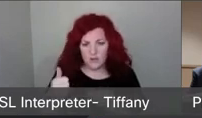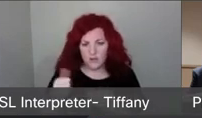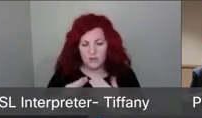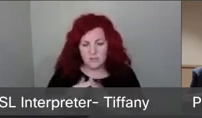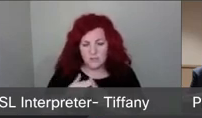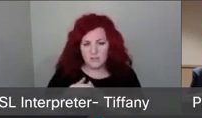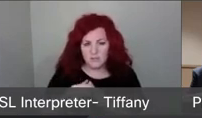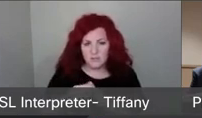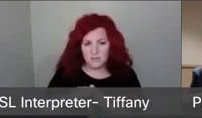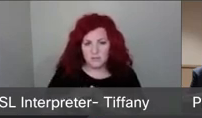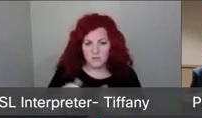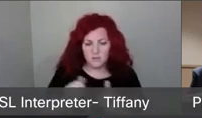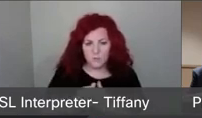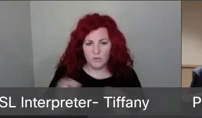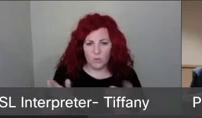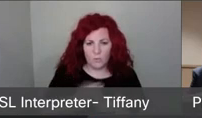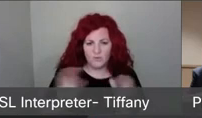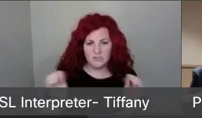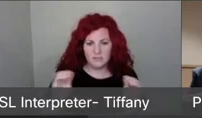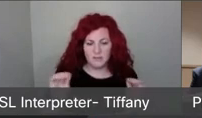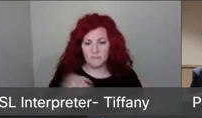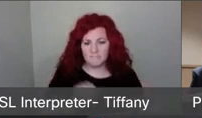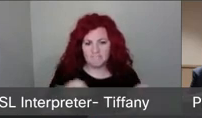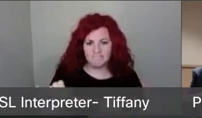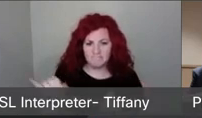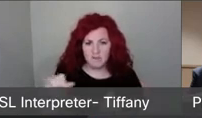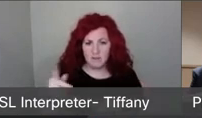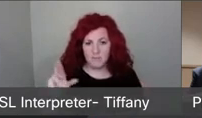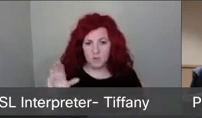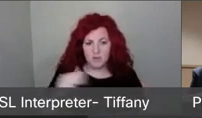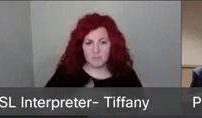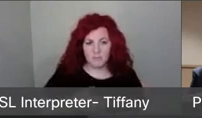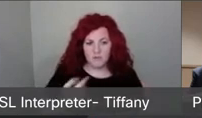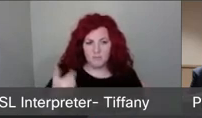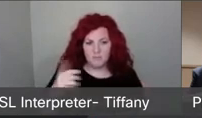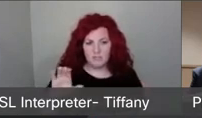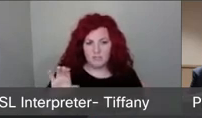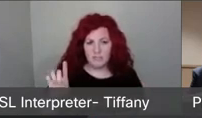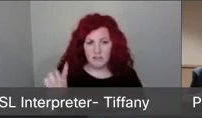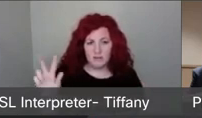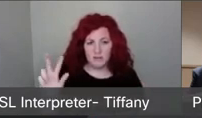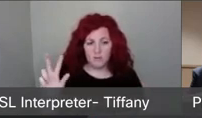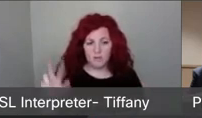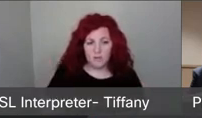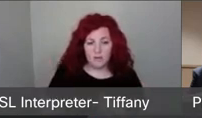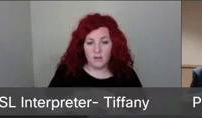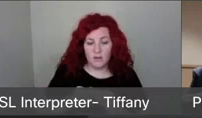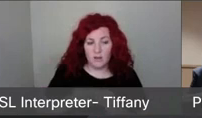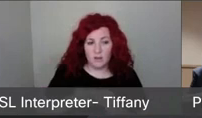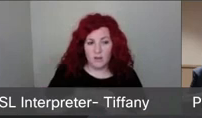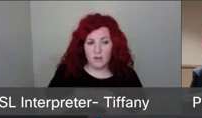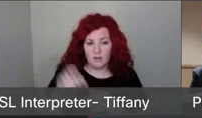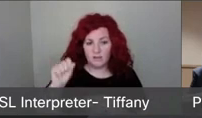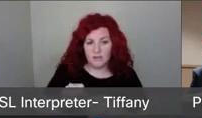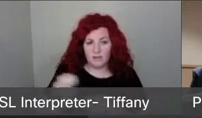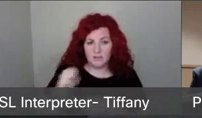very little in common, such as Peoria, to the district. Please take Peoria out of CD3 and add back their southeastern part